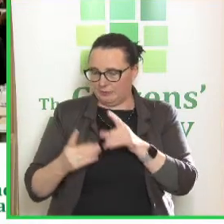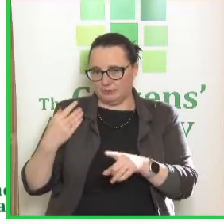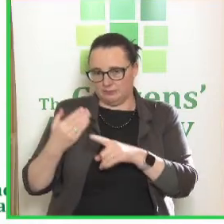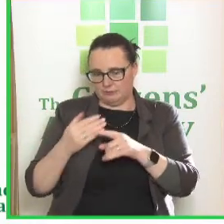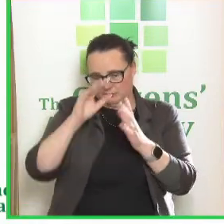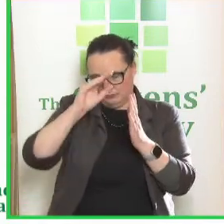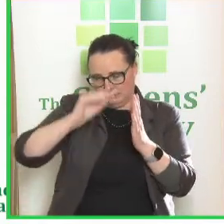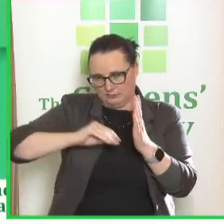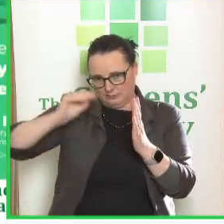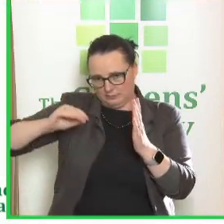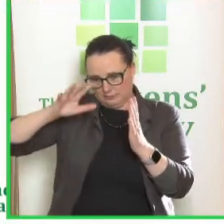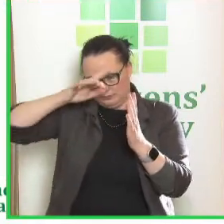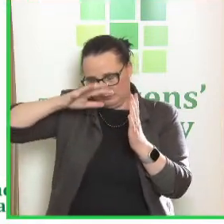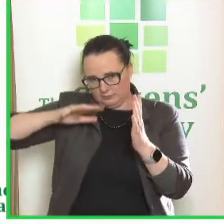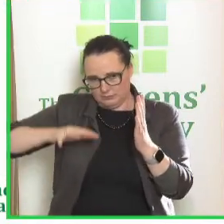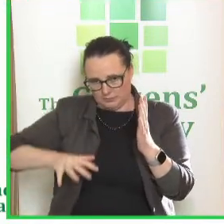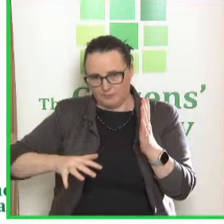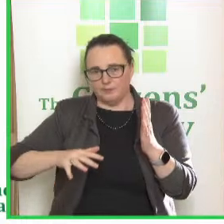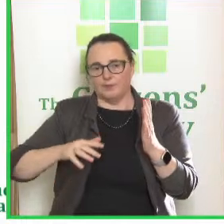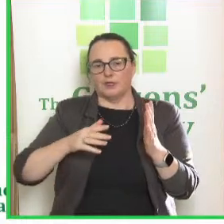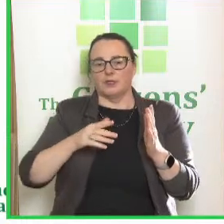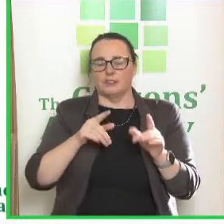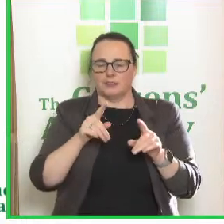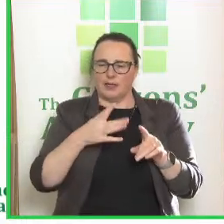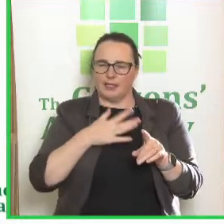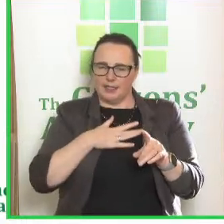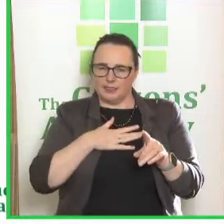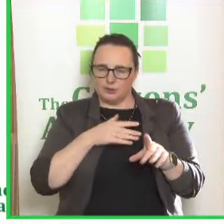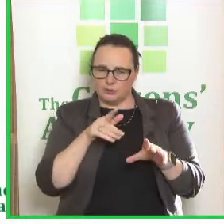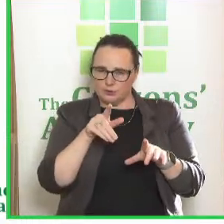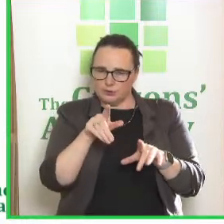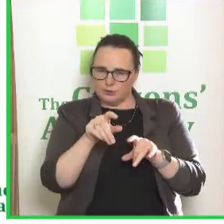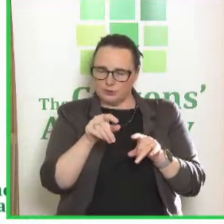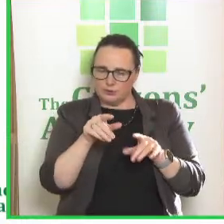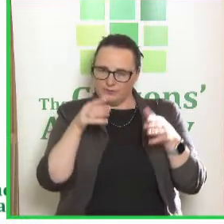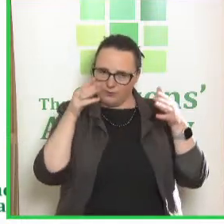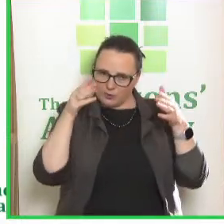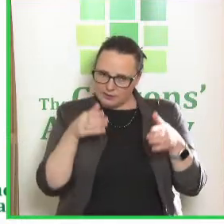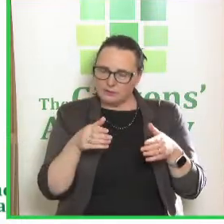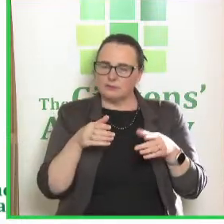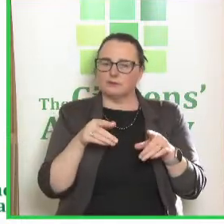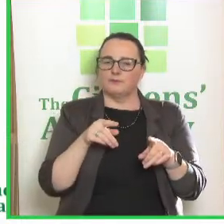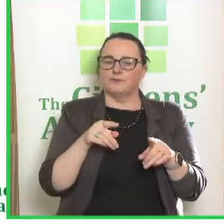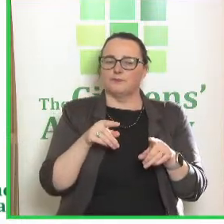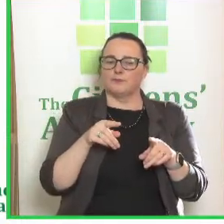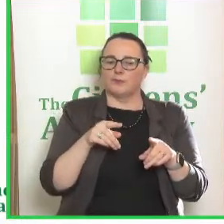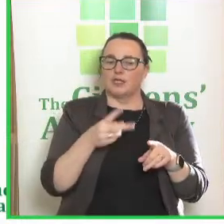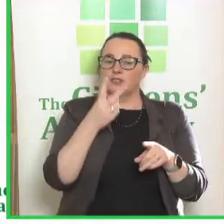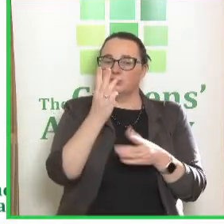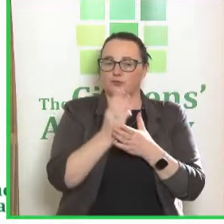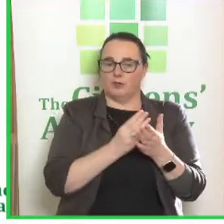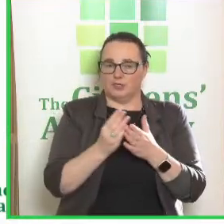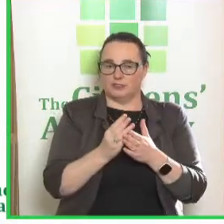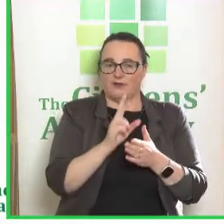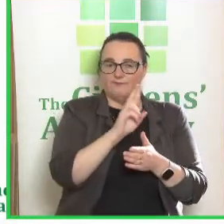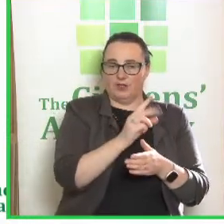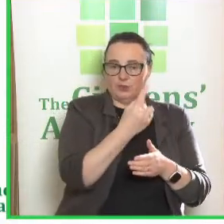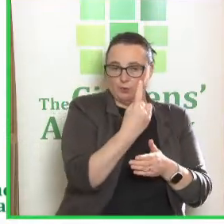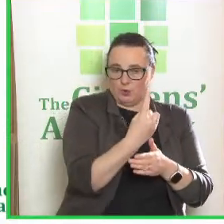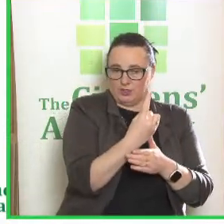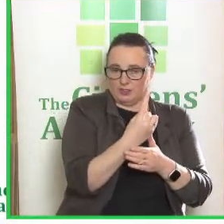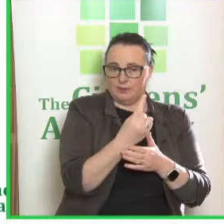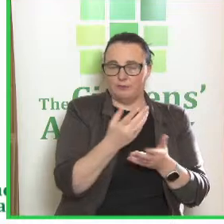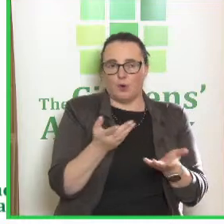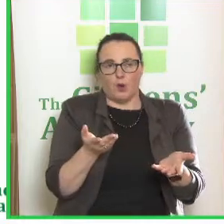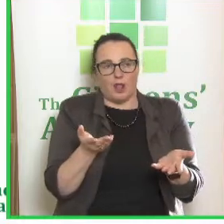And what I would like to draw your attention to is the fact that the report comes in 2 volumes. Volume 1 is the